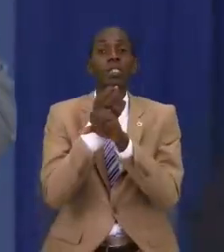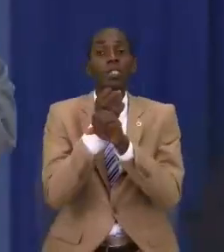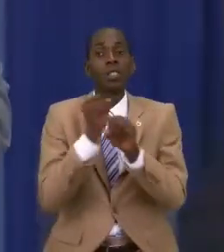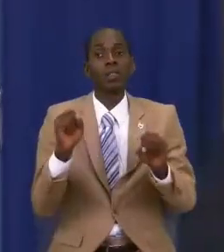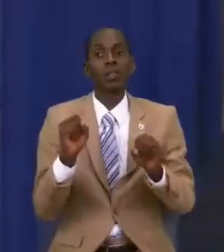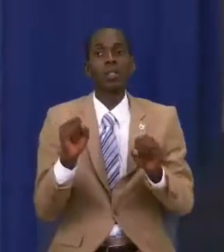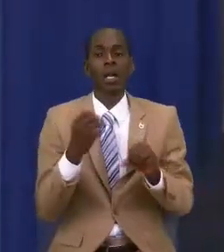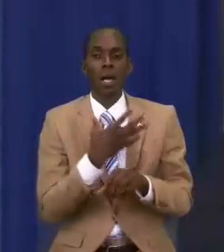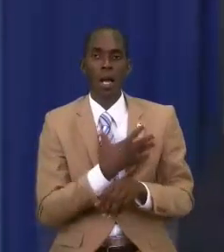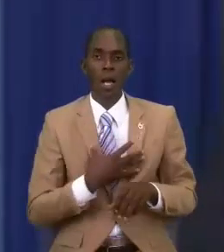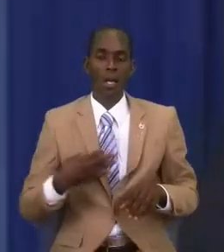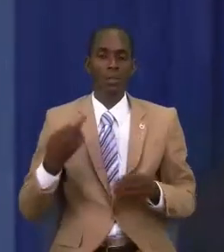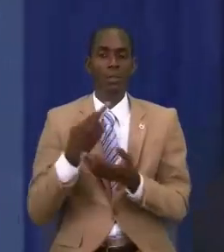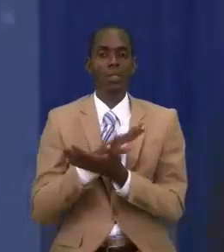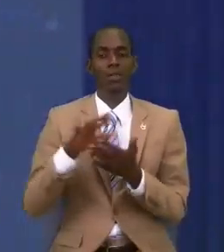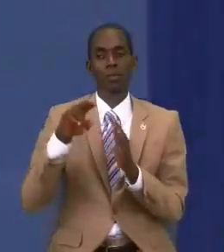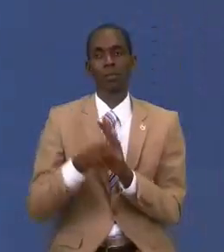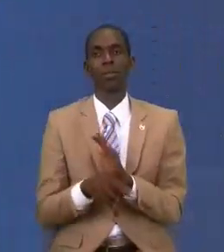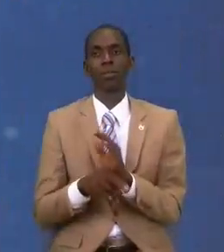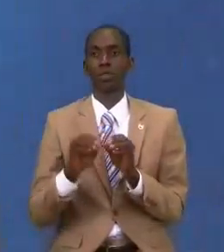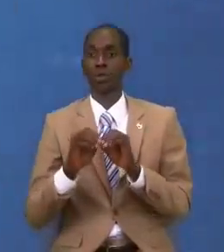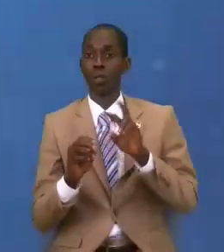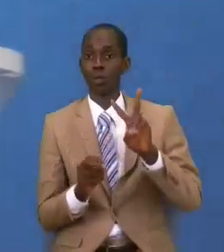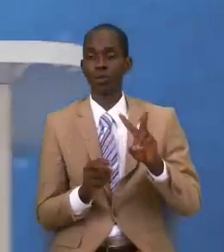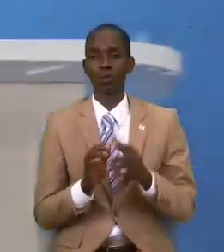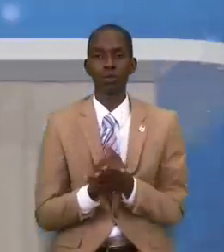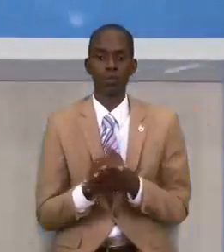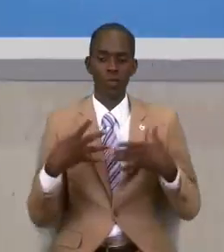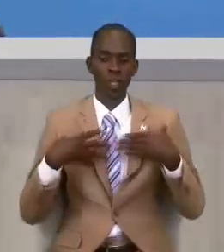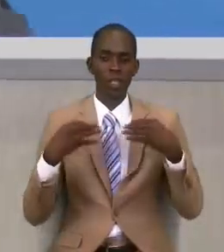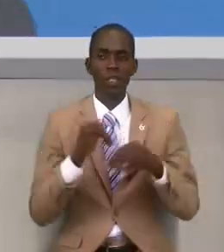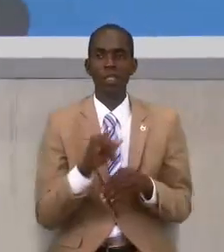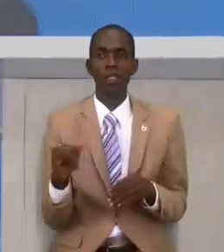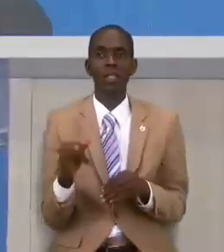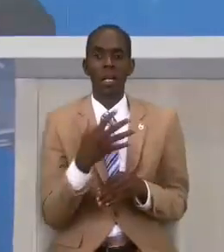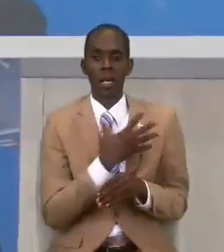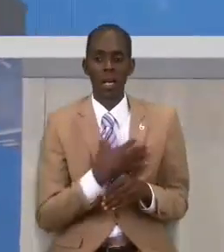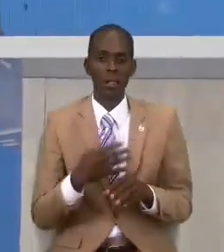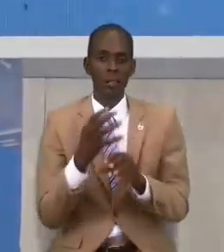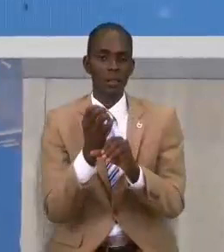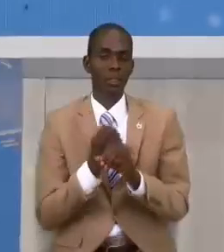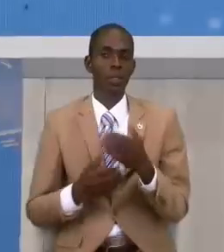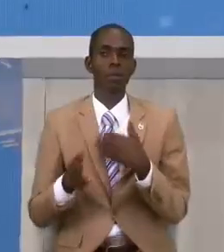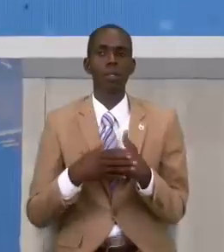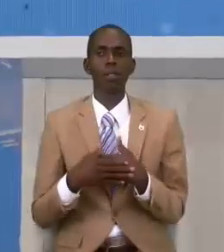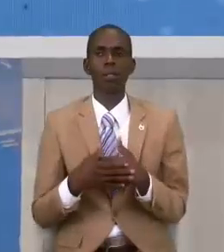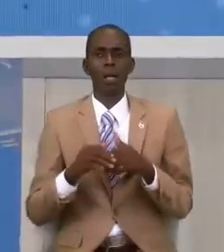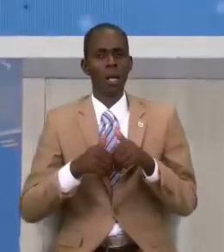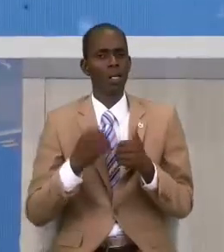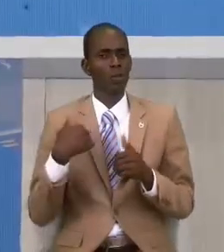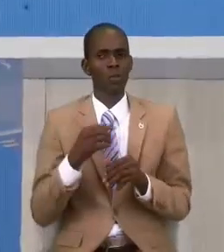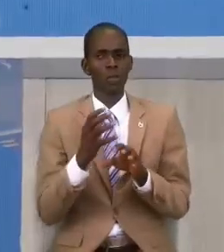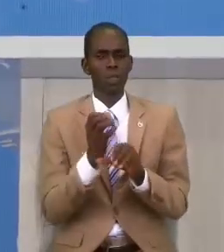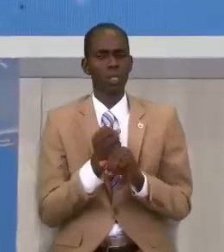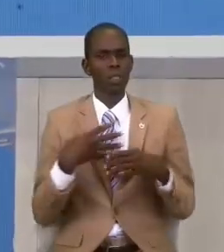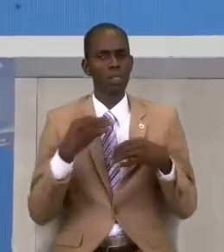two, healing and recovery. And the way of healing is giving Christ for us. And by stripes,